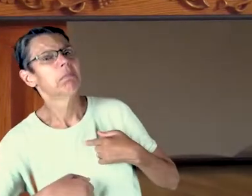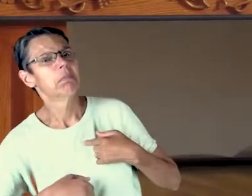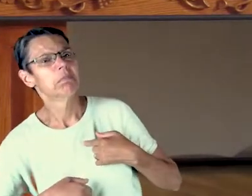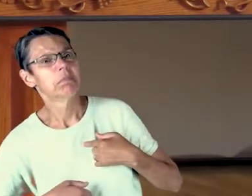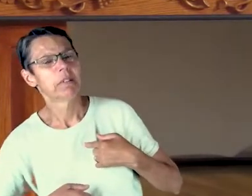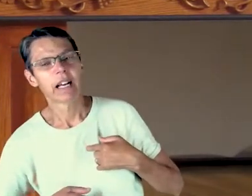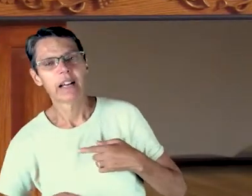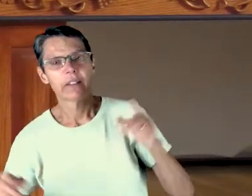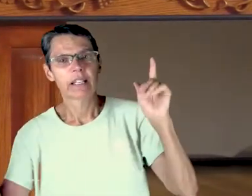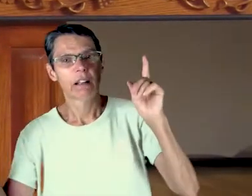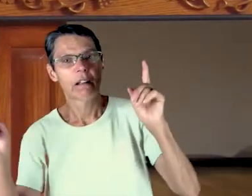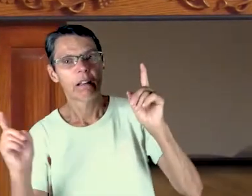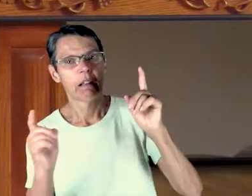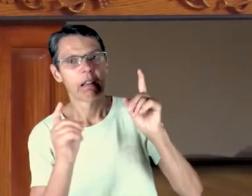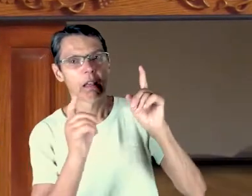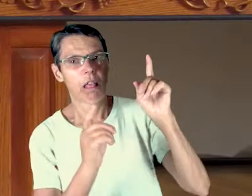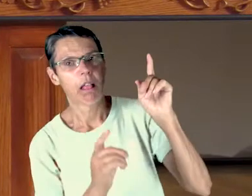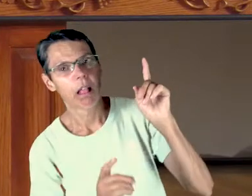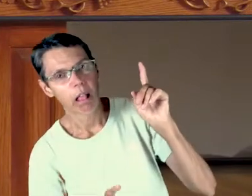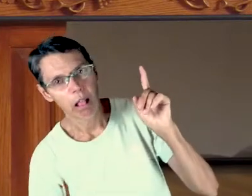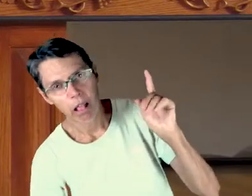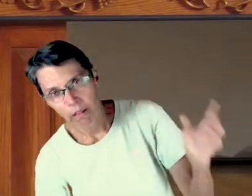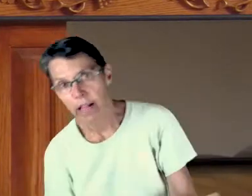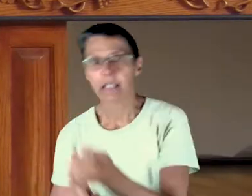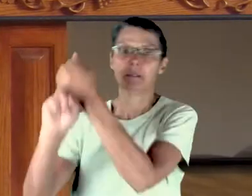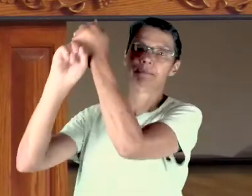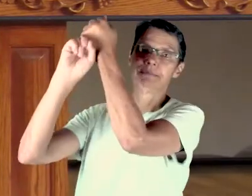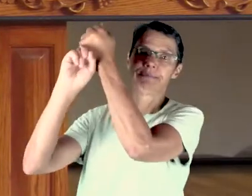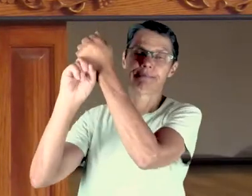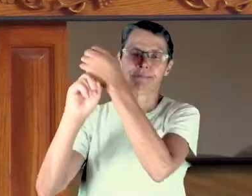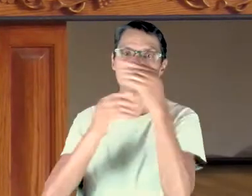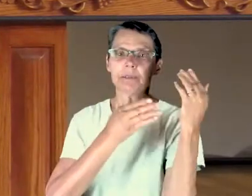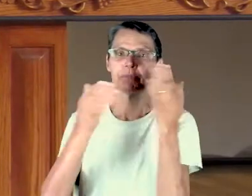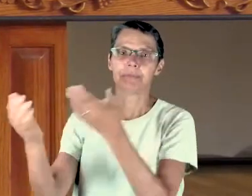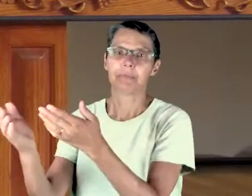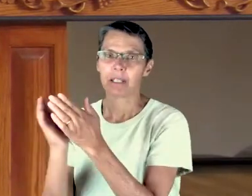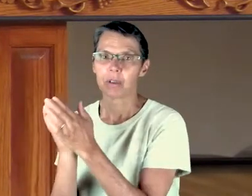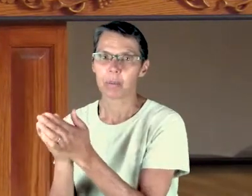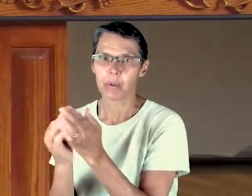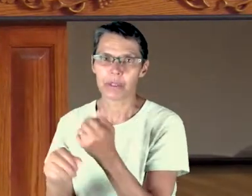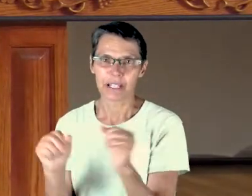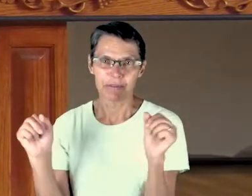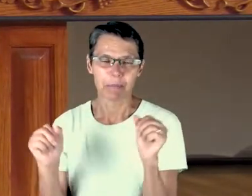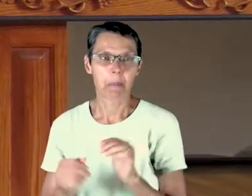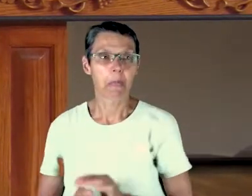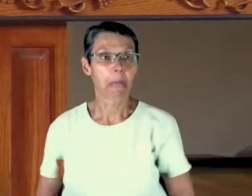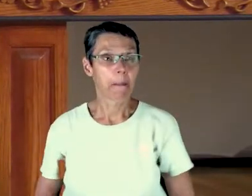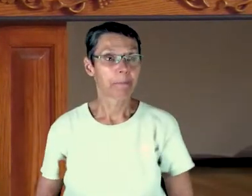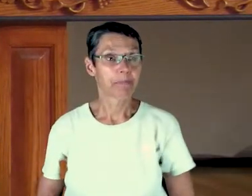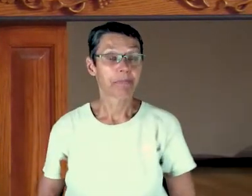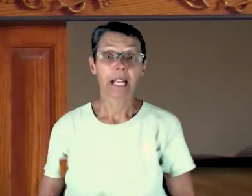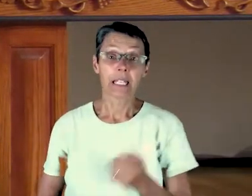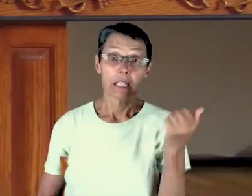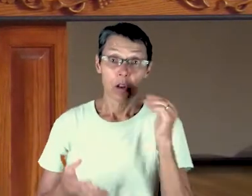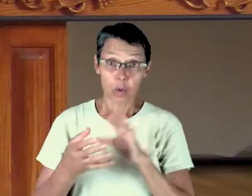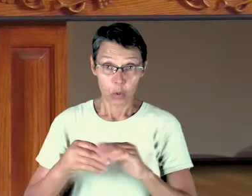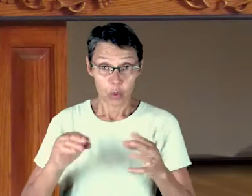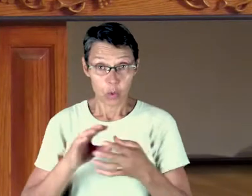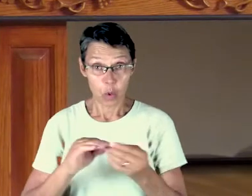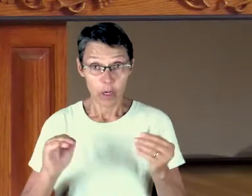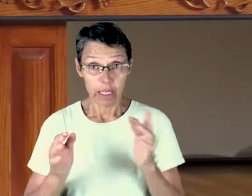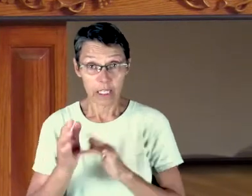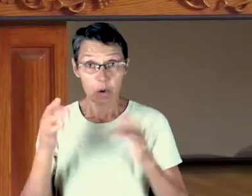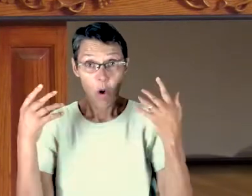there's that whole stuff with Peter getting out and then sinking, and then Jesus bringing him back to the boat. In another gospel, Jesus is asleep in the